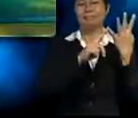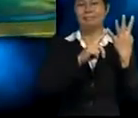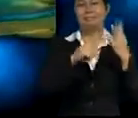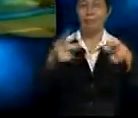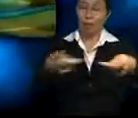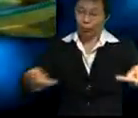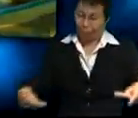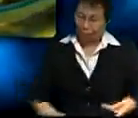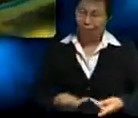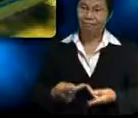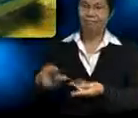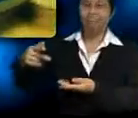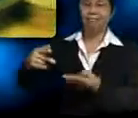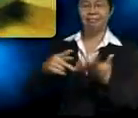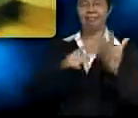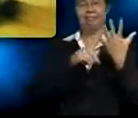ponds,